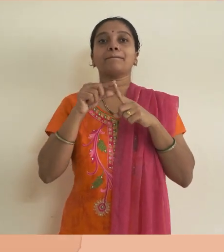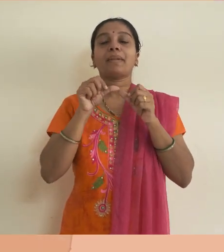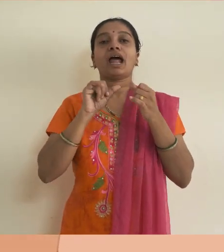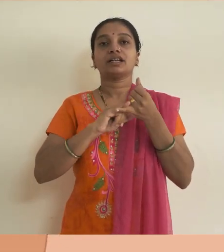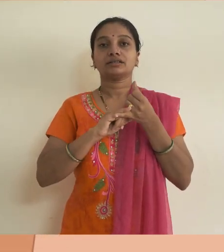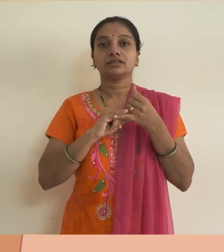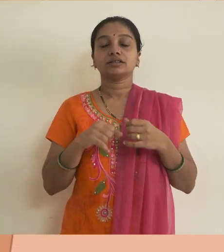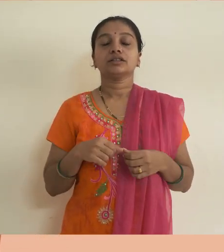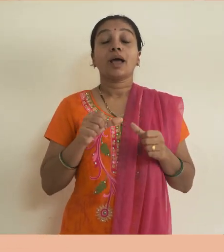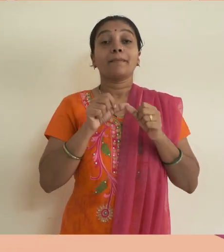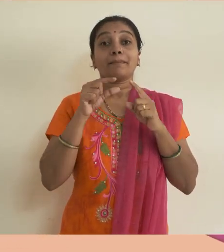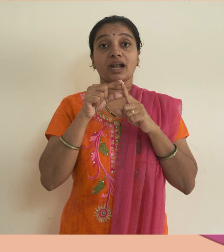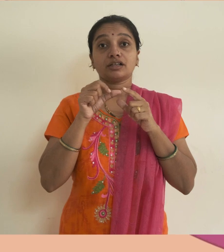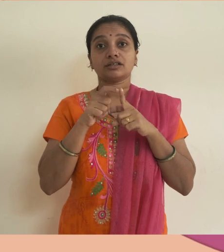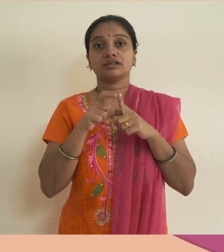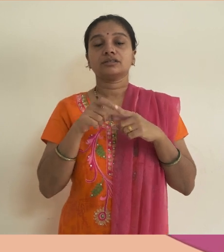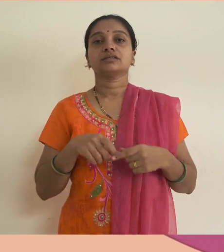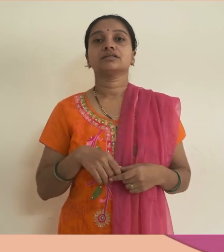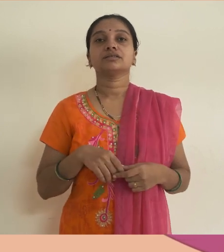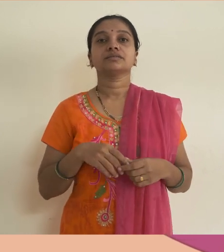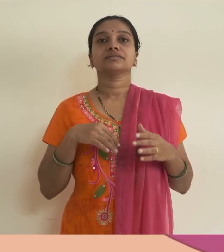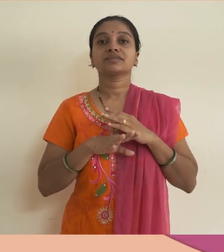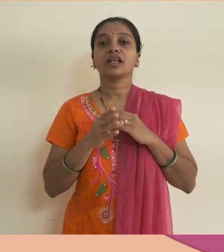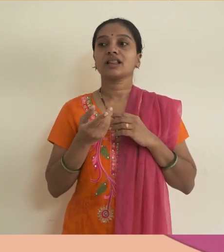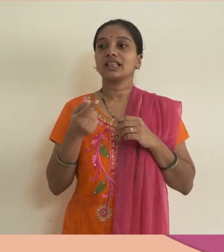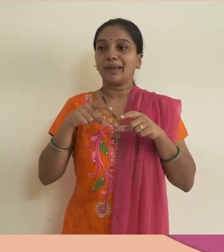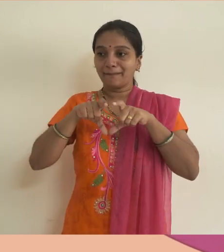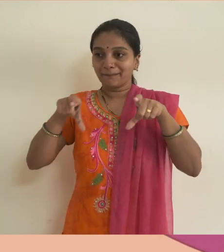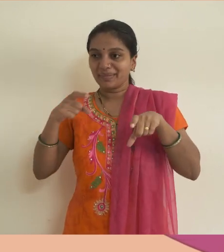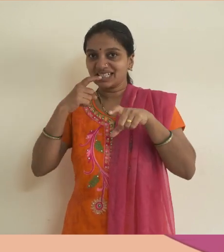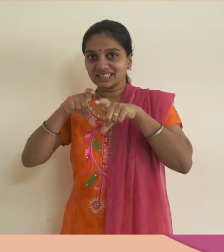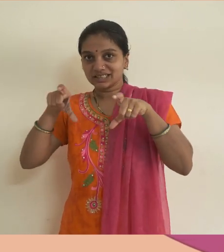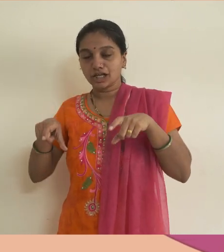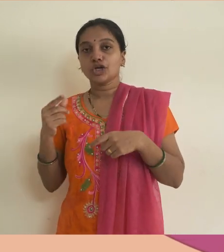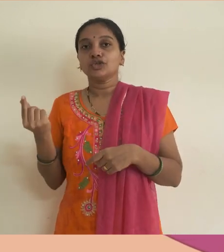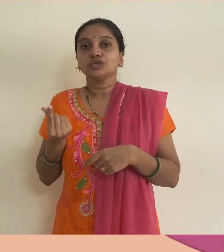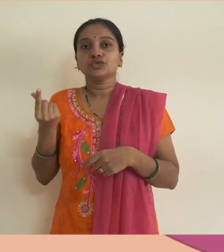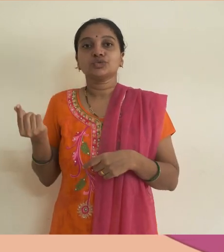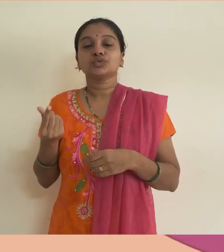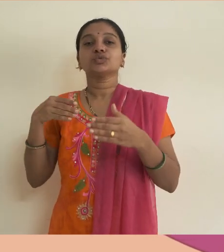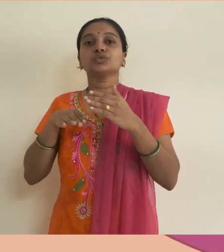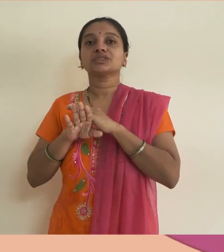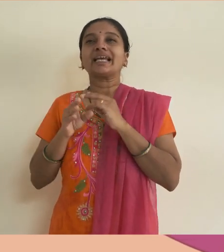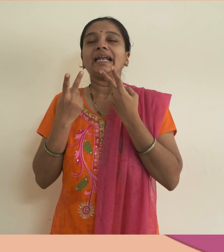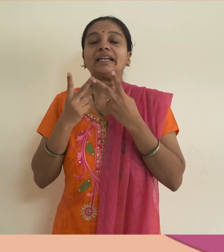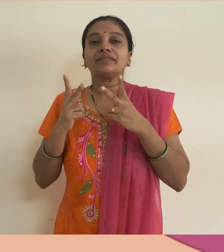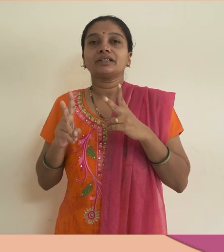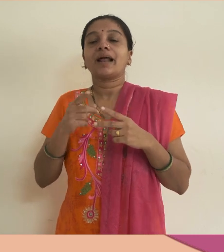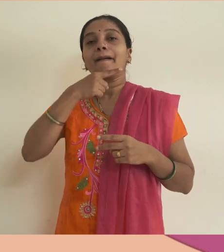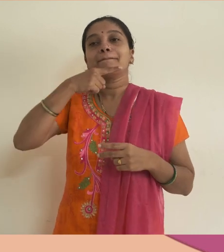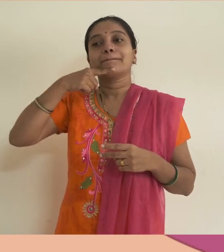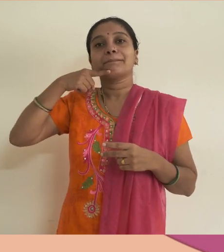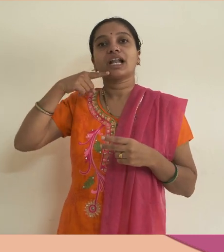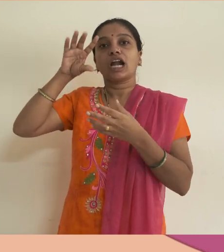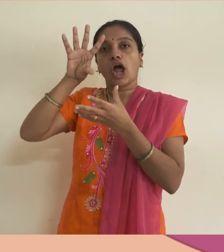used period product. It is to be stuck to the inside of an underwear. A sanitary pad absorbs the menstrual